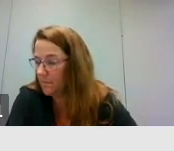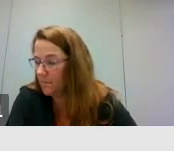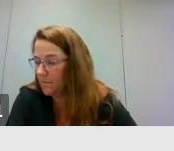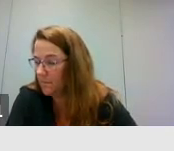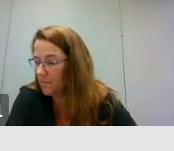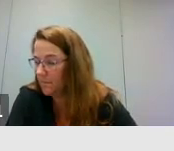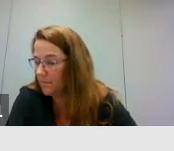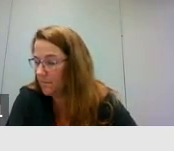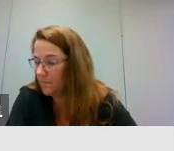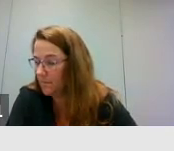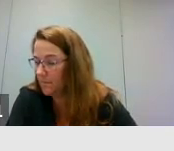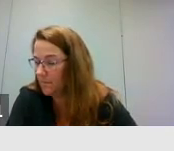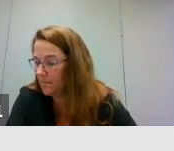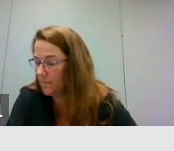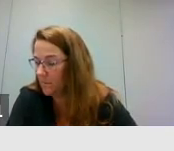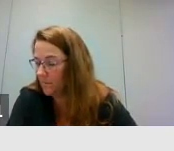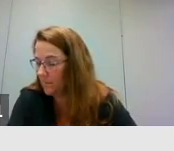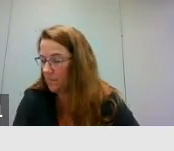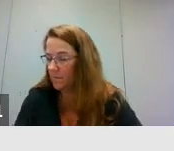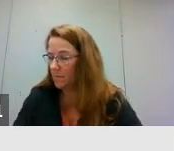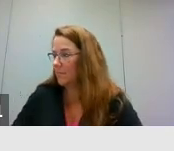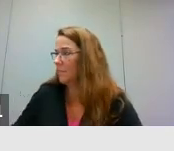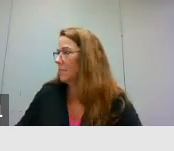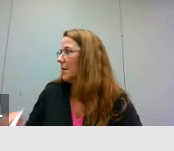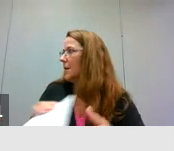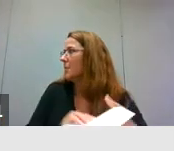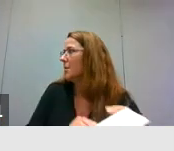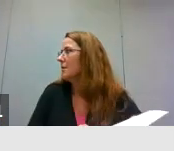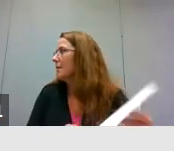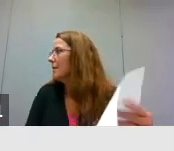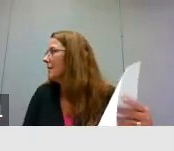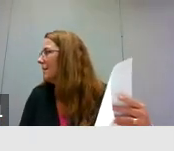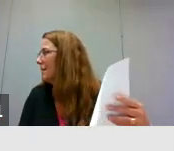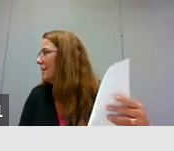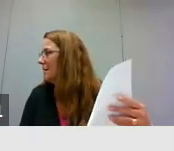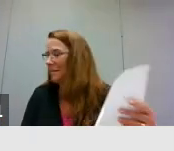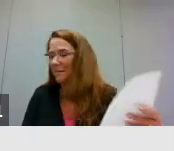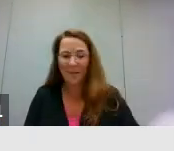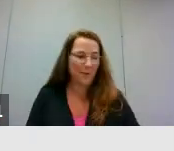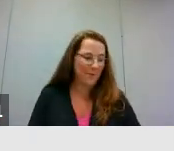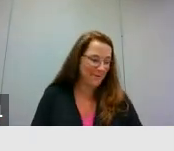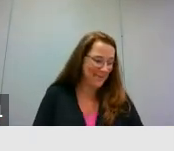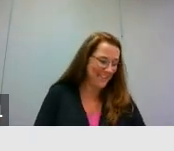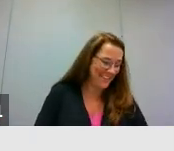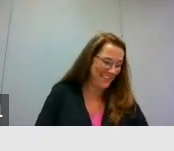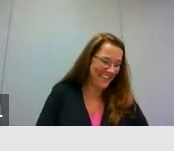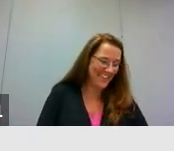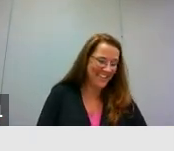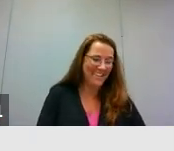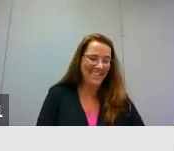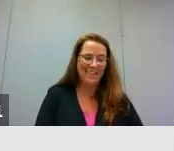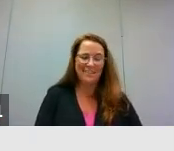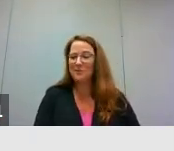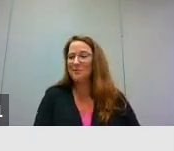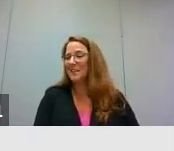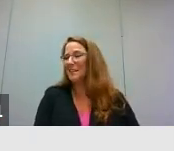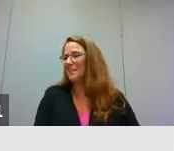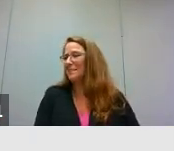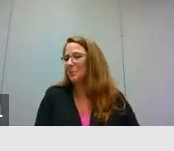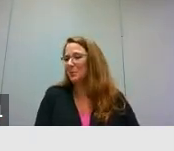Beautiful. Thank you. Okay, Your host. Your host. all right, let me make you co-host.